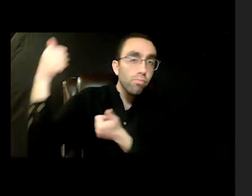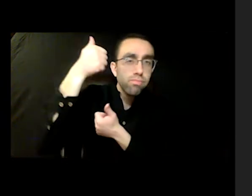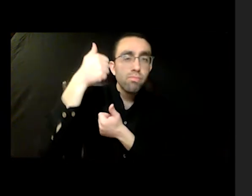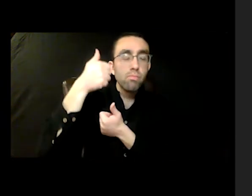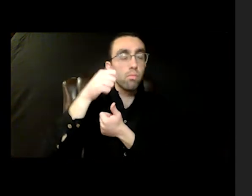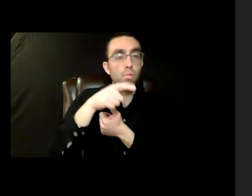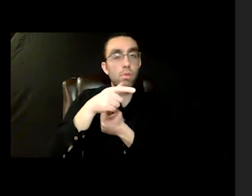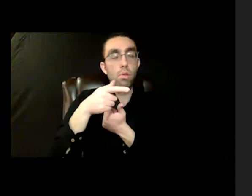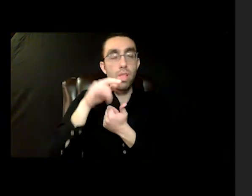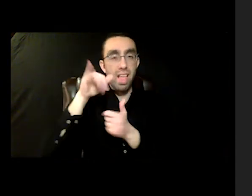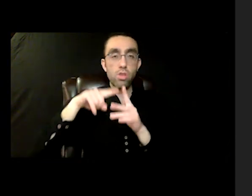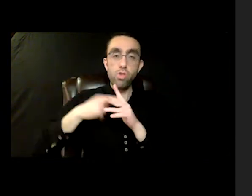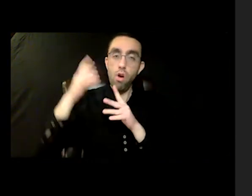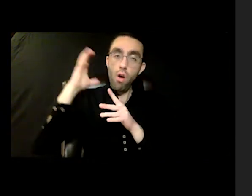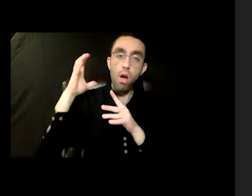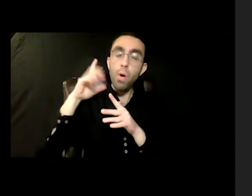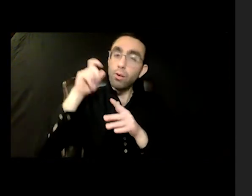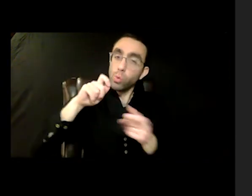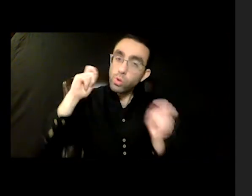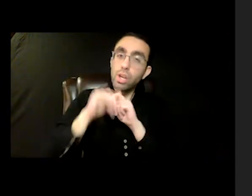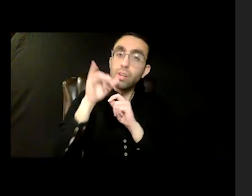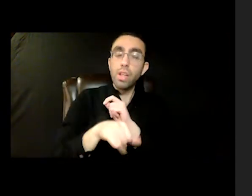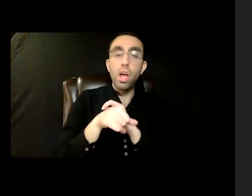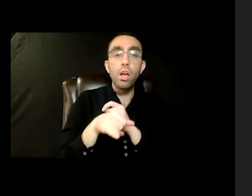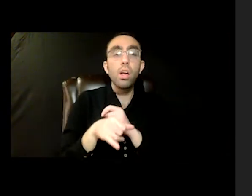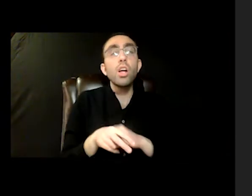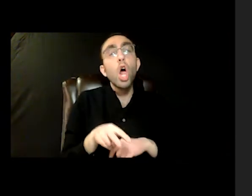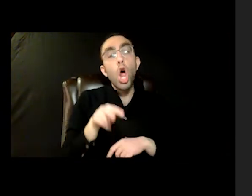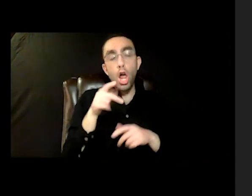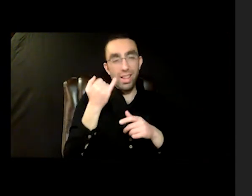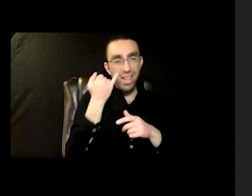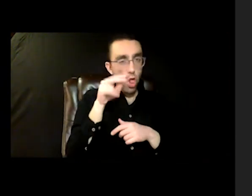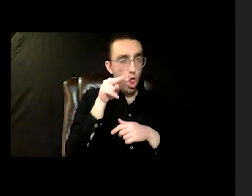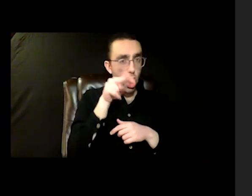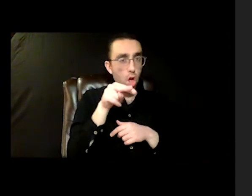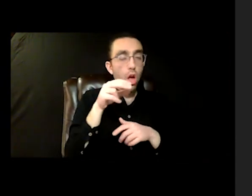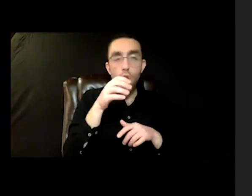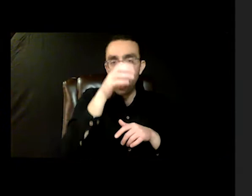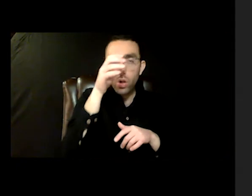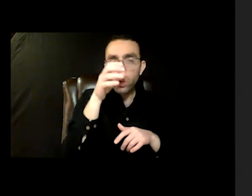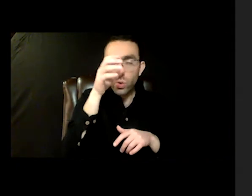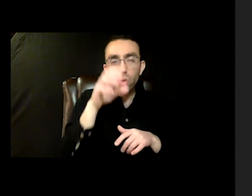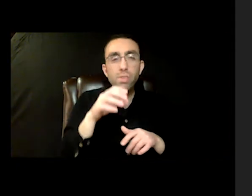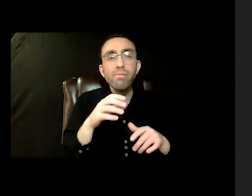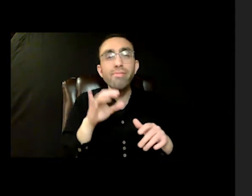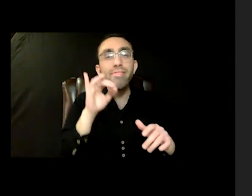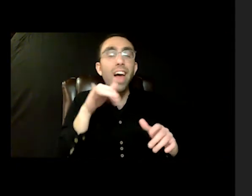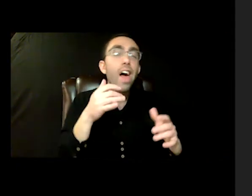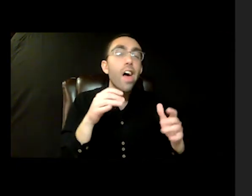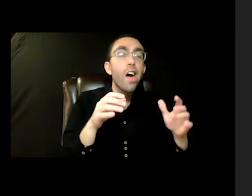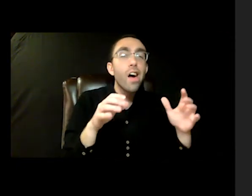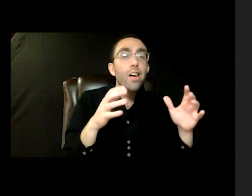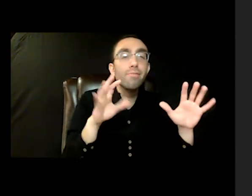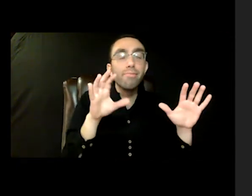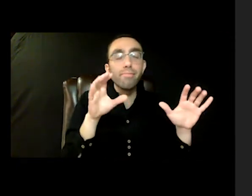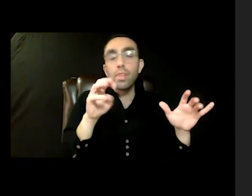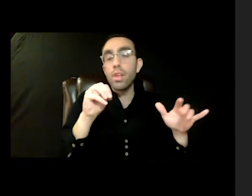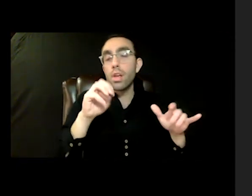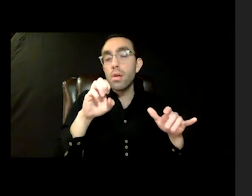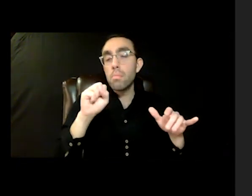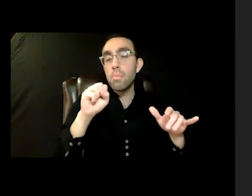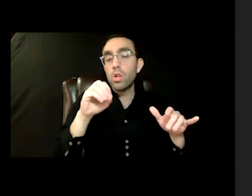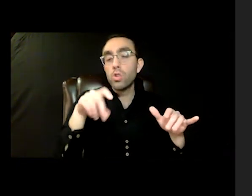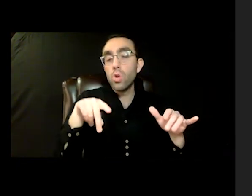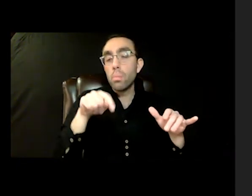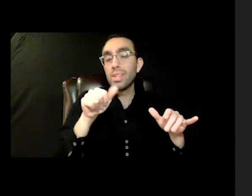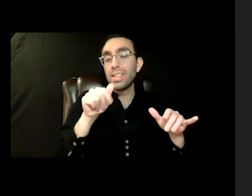silly, ridiculous cartoon of daily life in Mesopotamia, you know, one of the birthplaces of